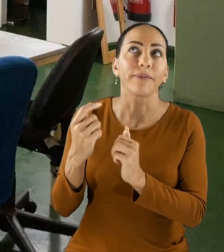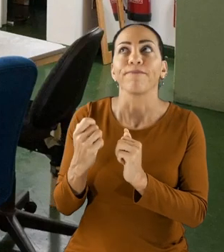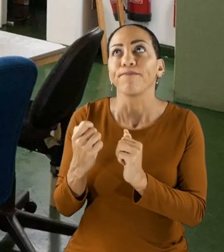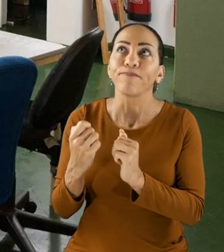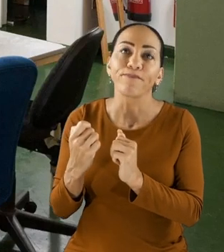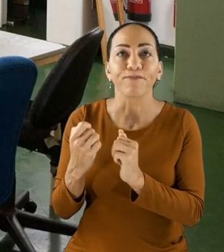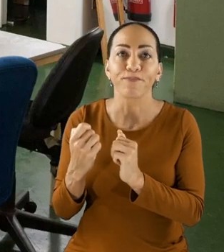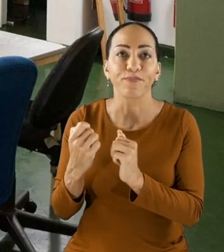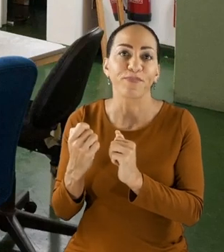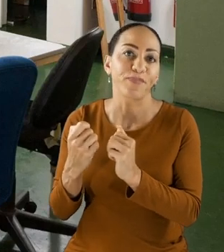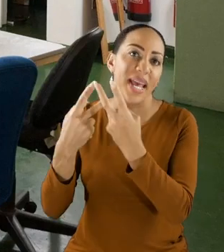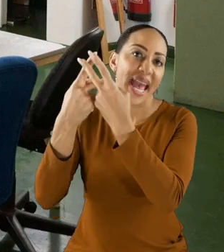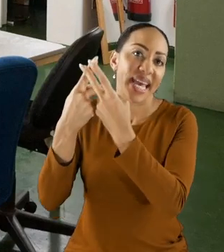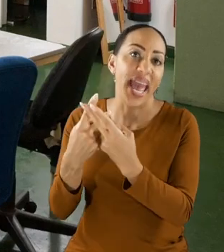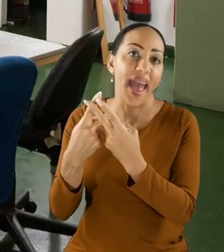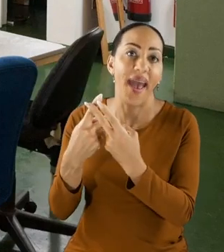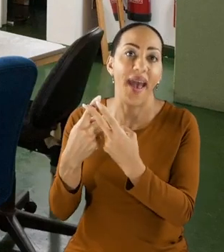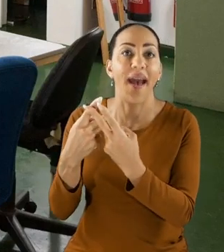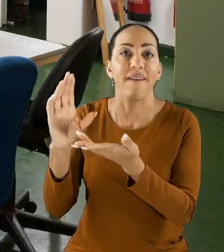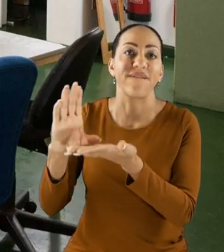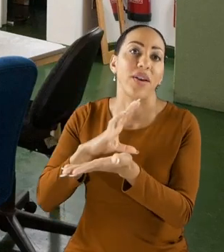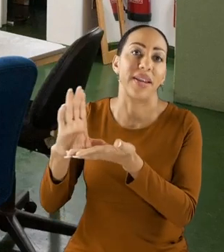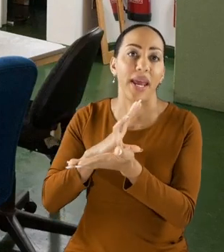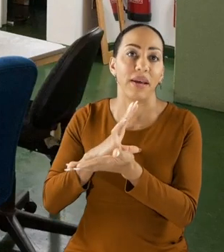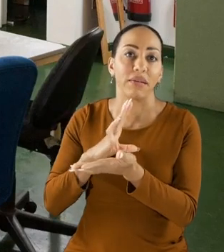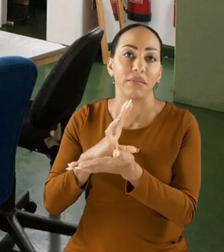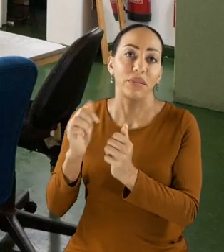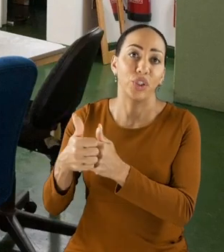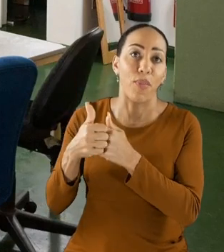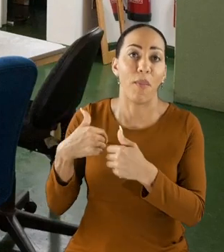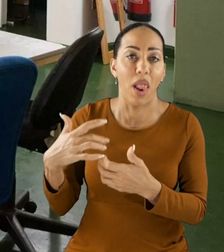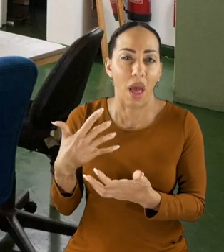that is the group of people that decide about care funding. So